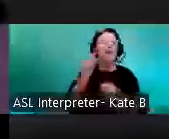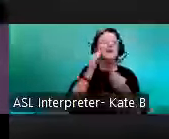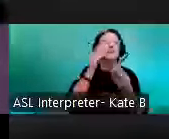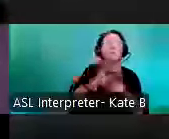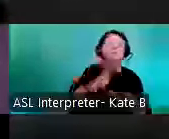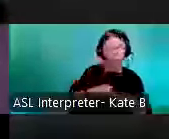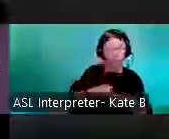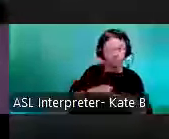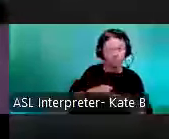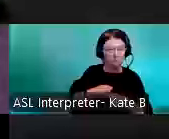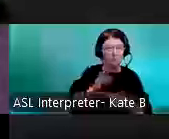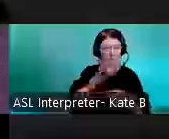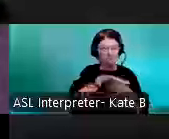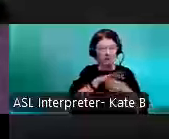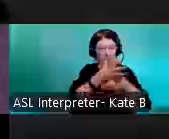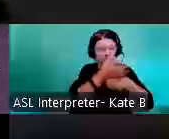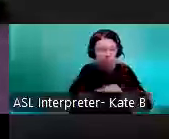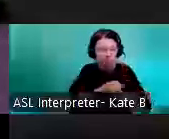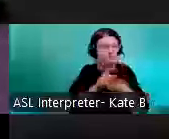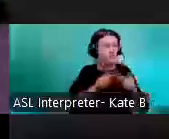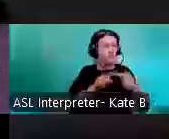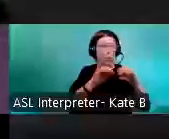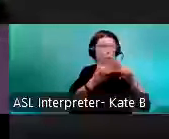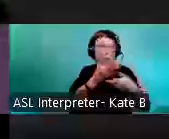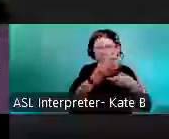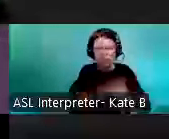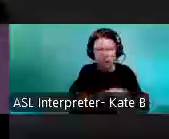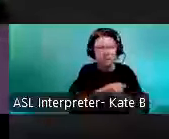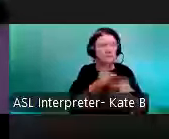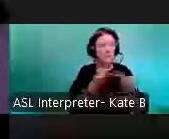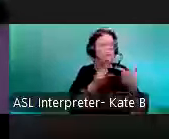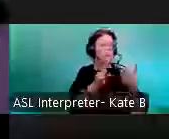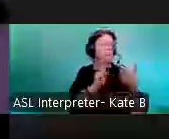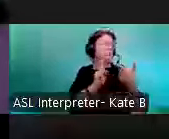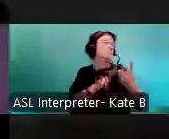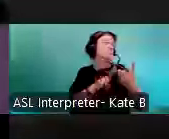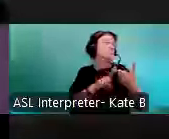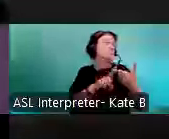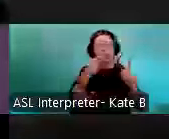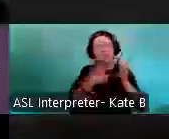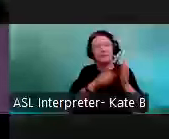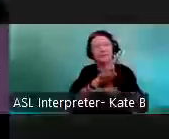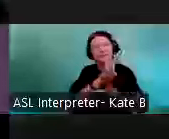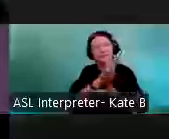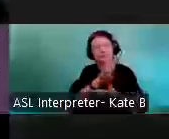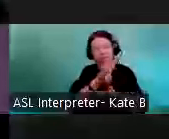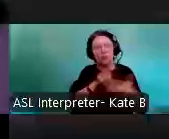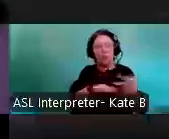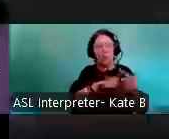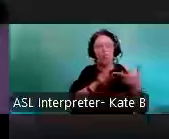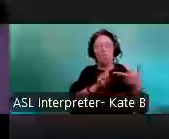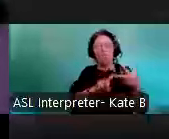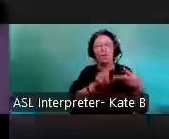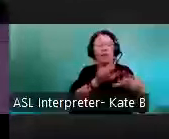the information that they have accurate? If it's a trusted source, then it can be easier to share that information.